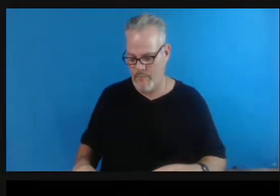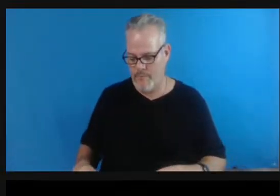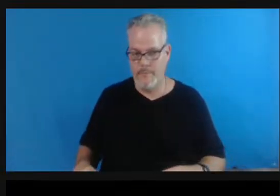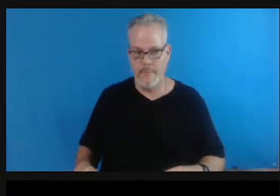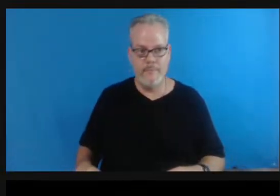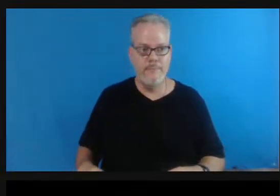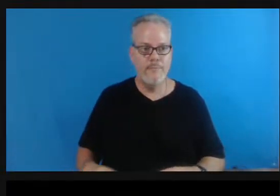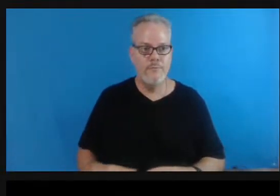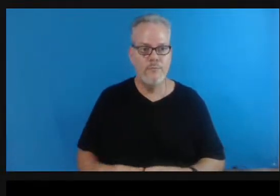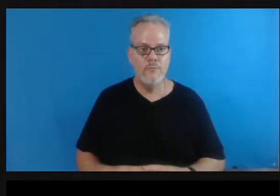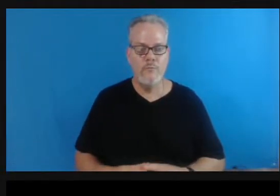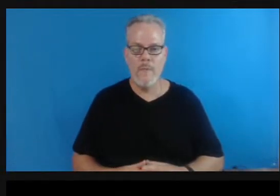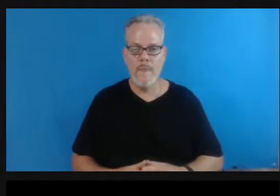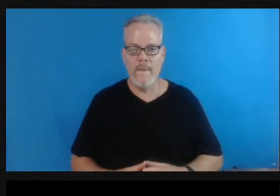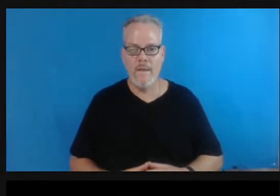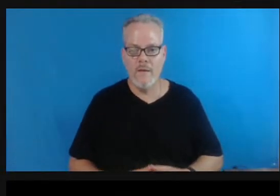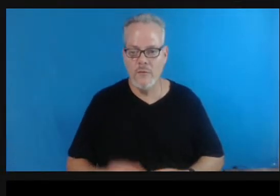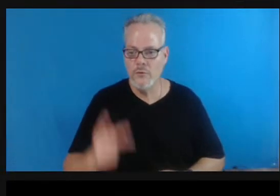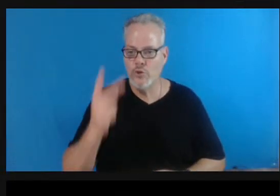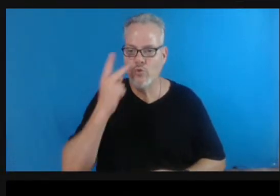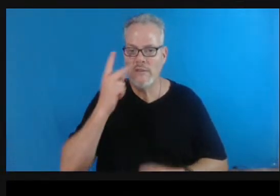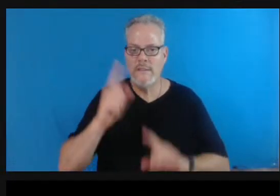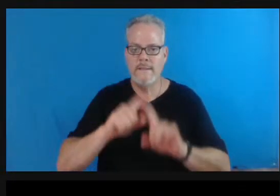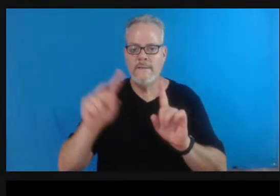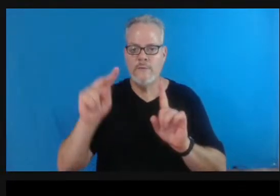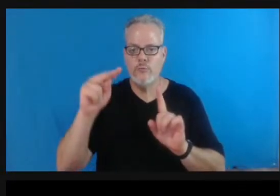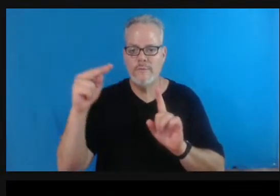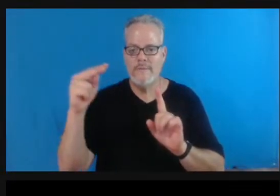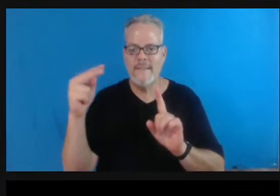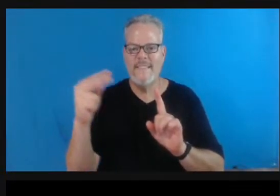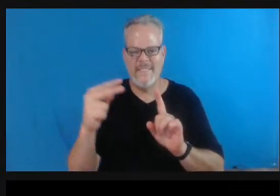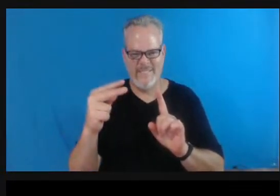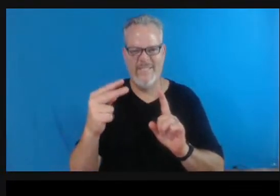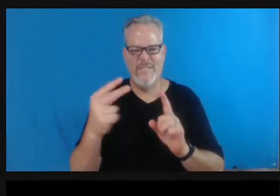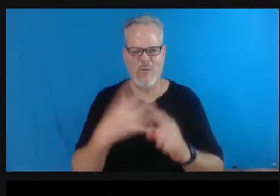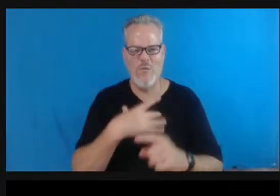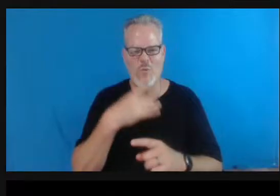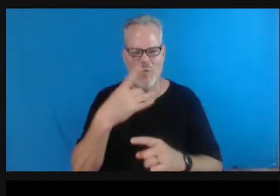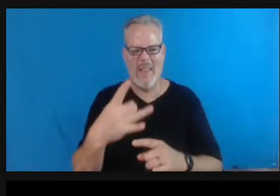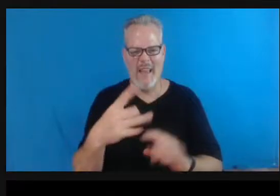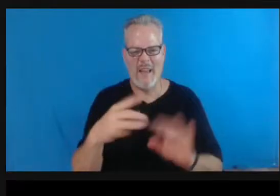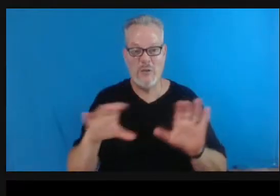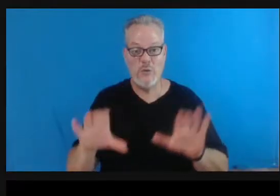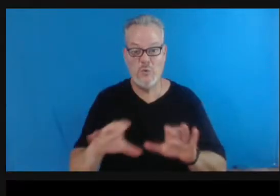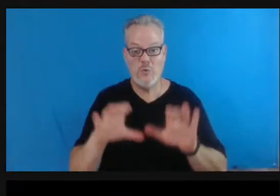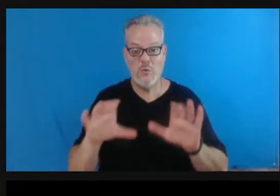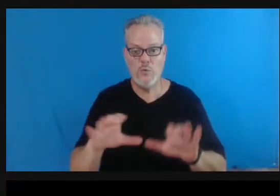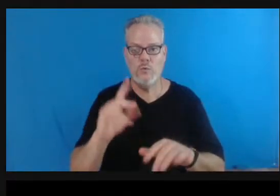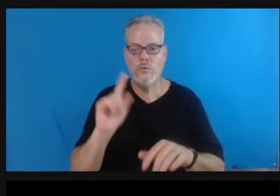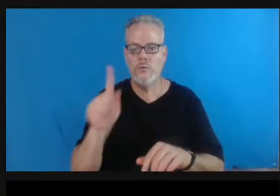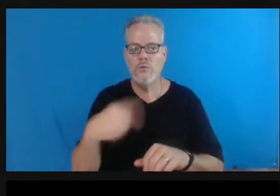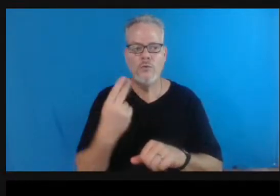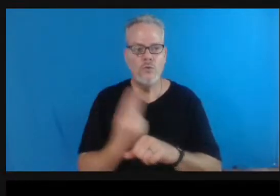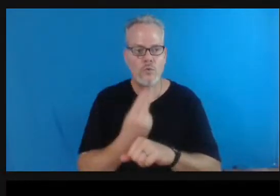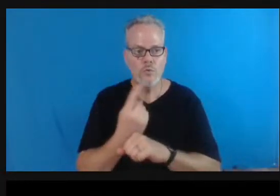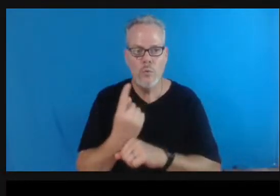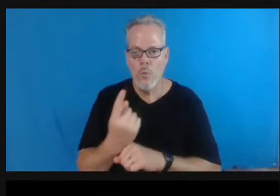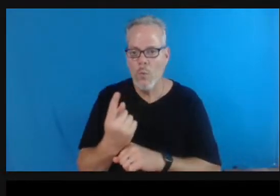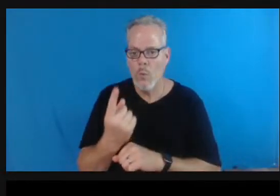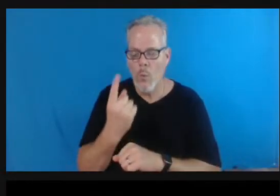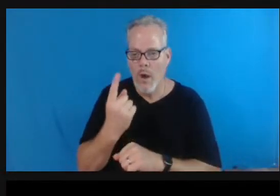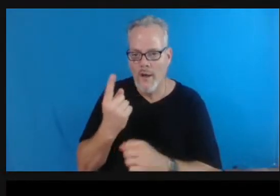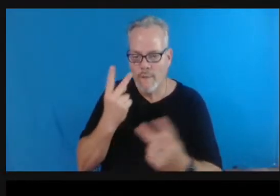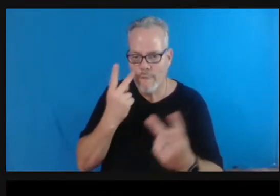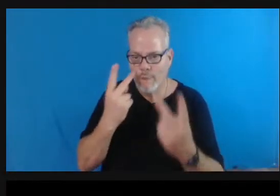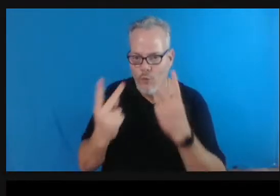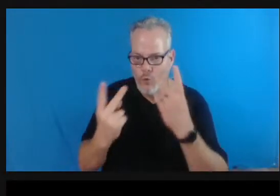So to get another view of this is what else we like to do here is to take just one view, one image from around noon each day.